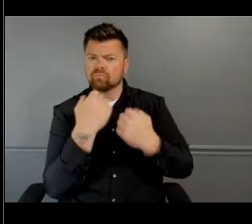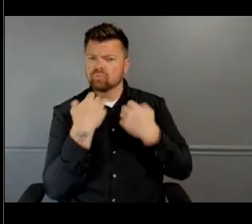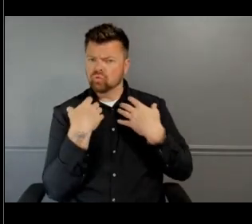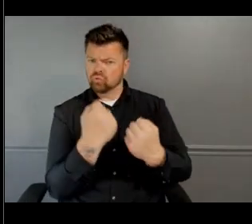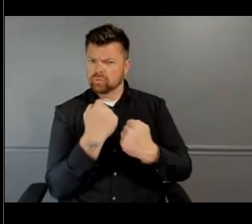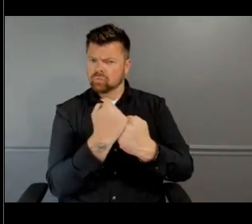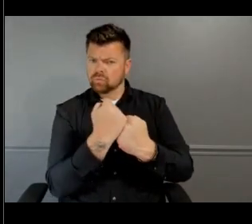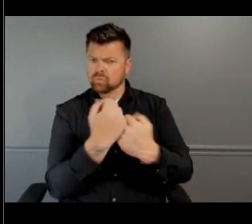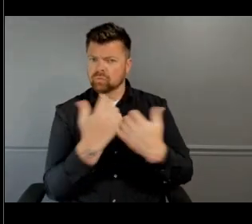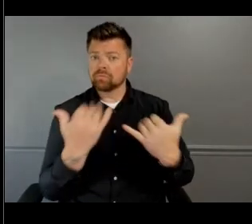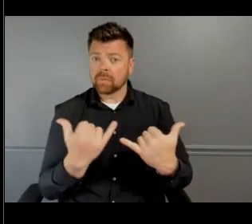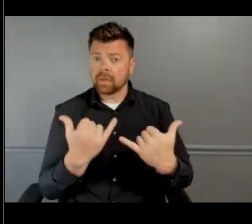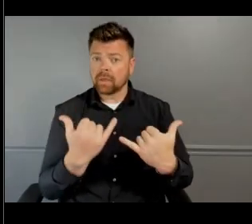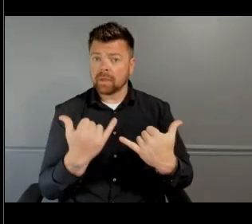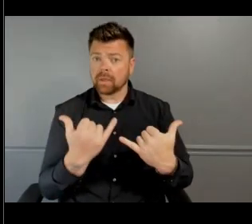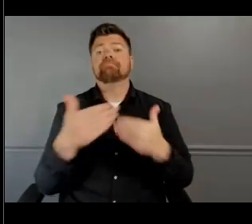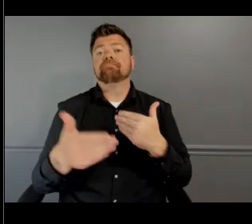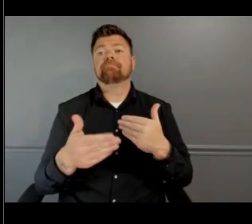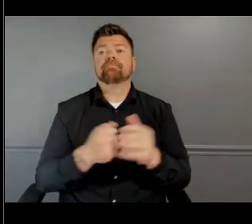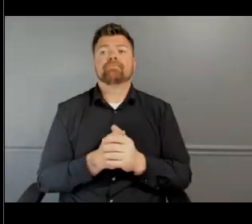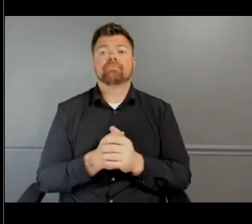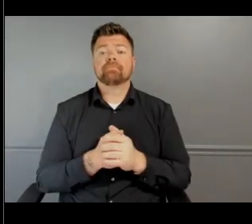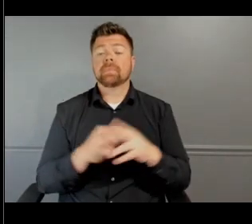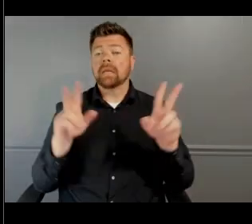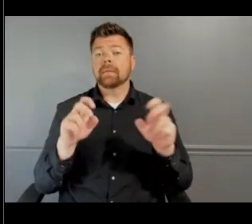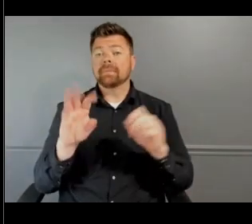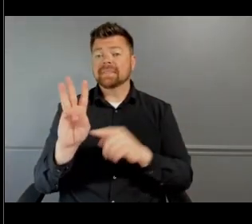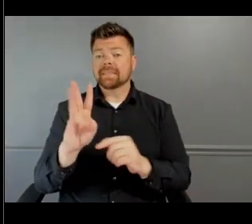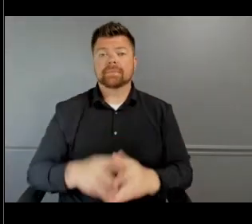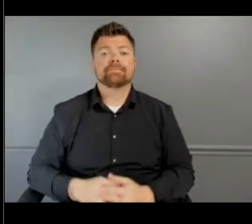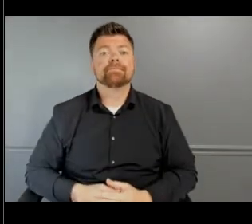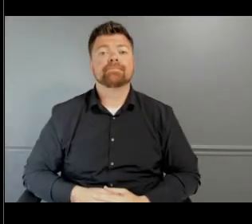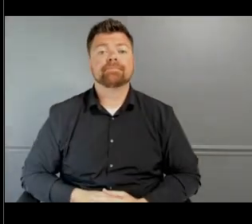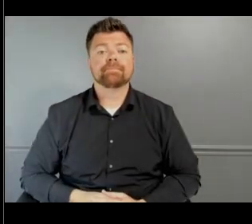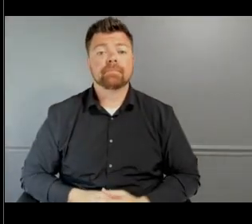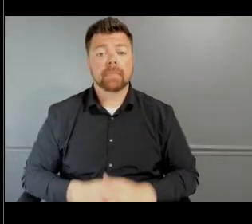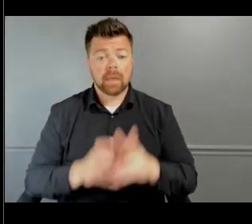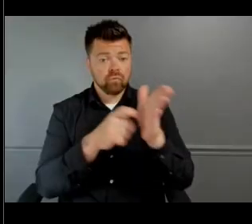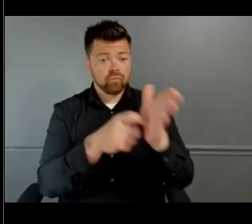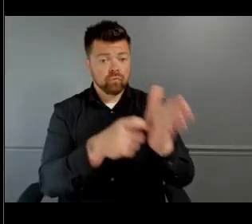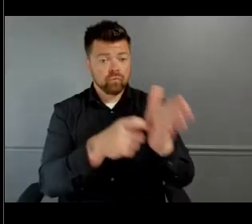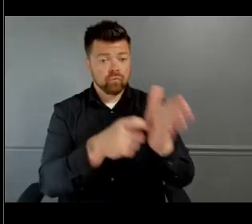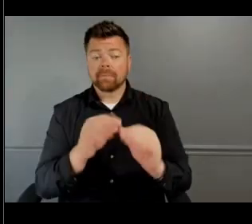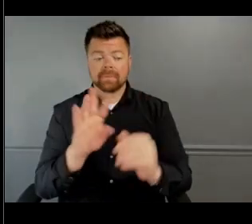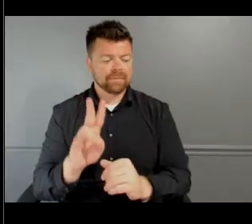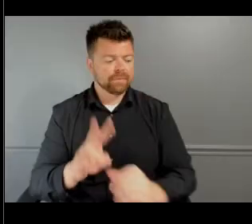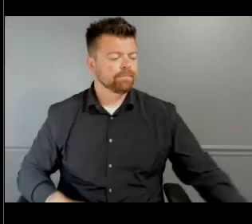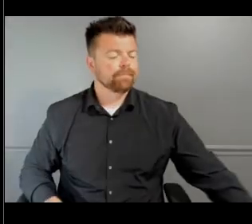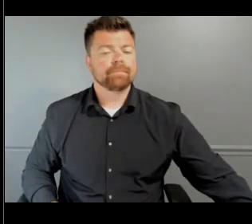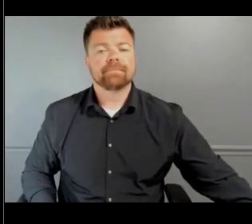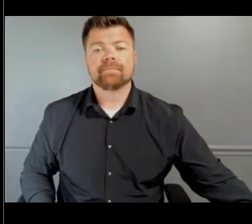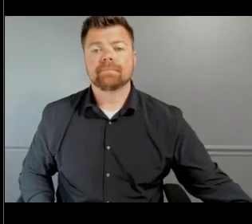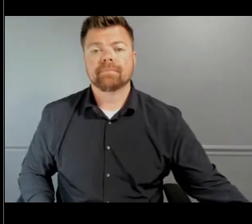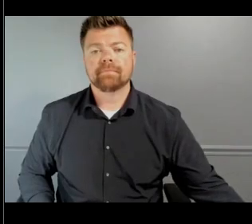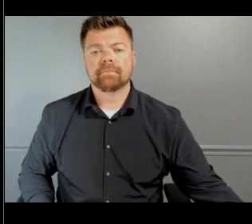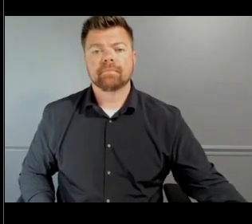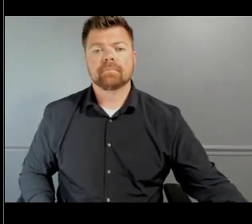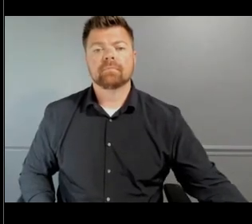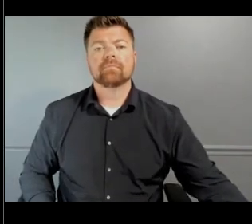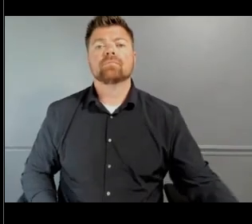Now let's move into topic 6, requirement 7, usable